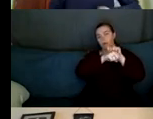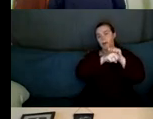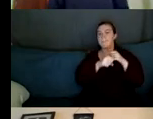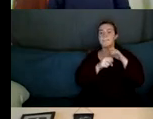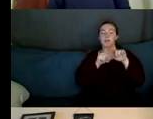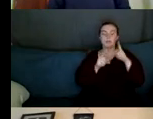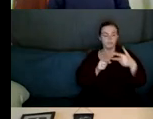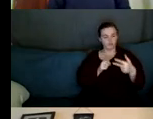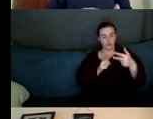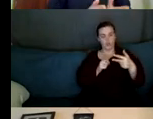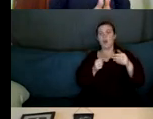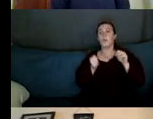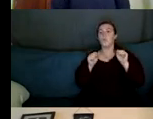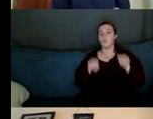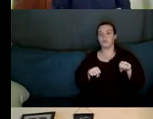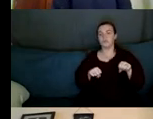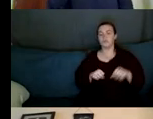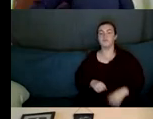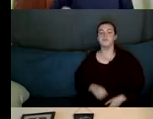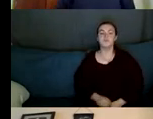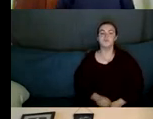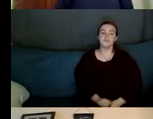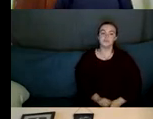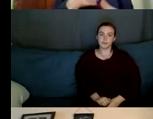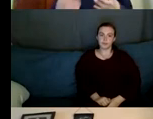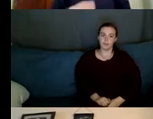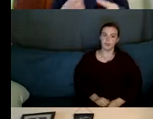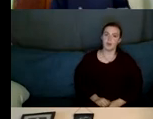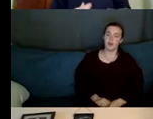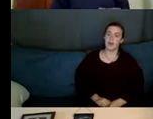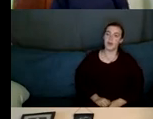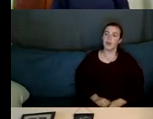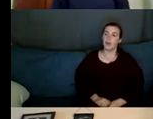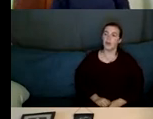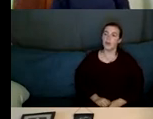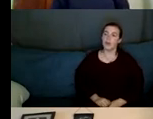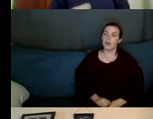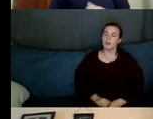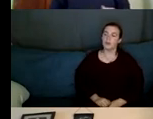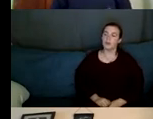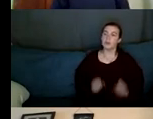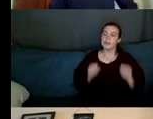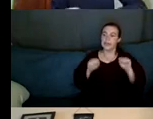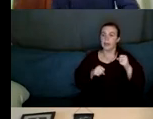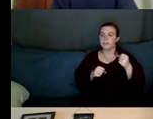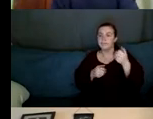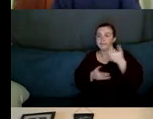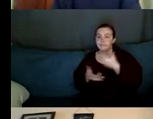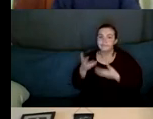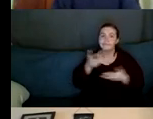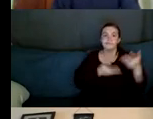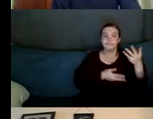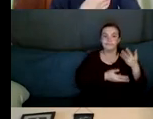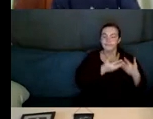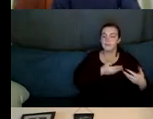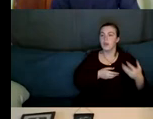So this is sort of if you can hand the baton between folks in different kingdoms, that can really help